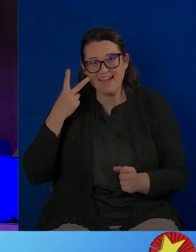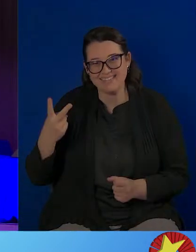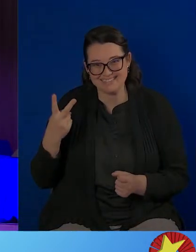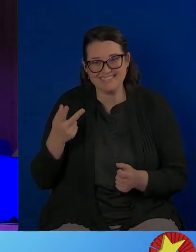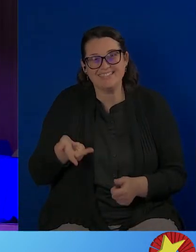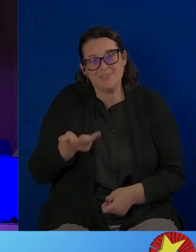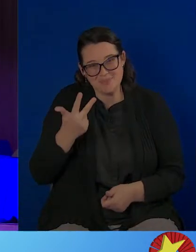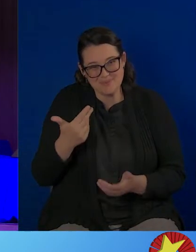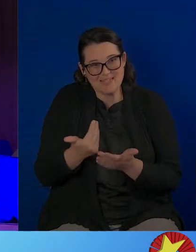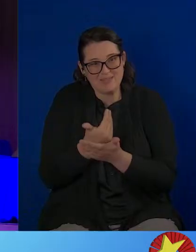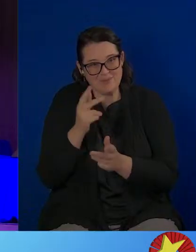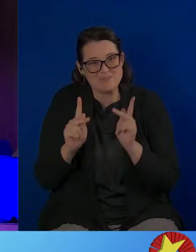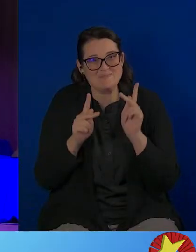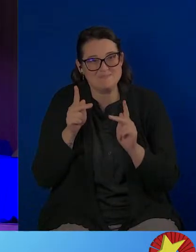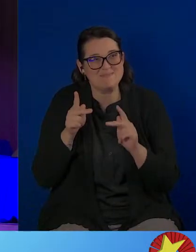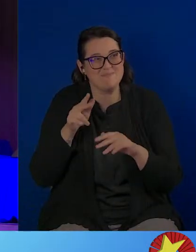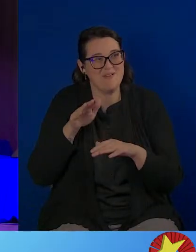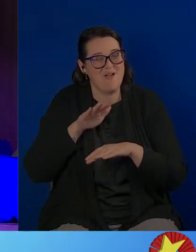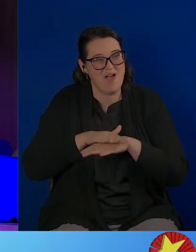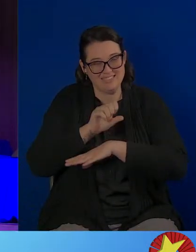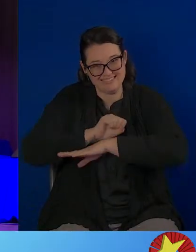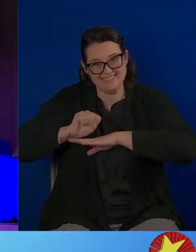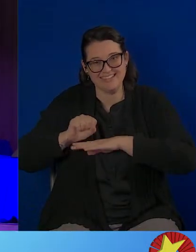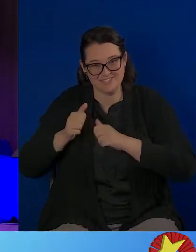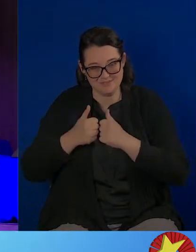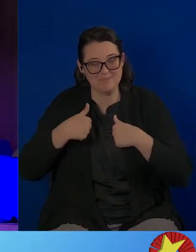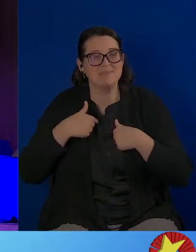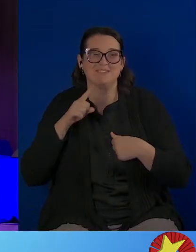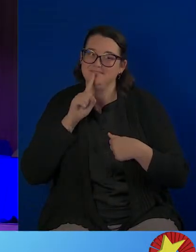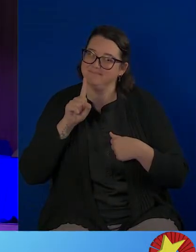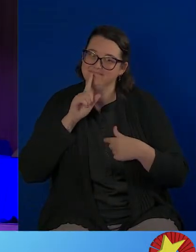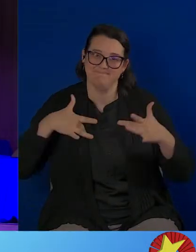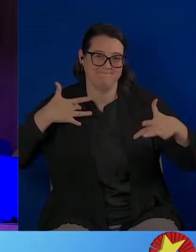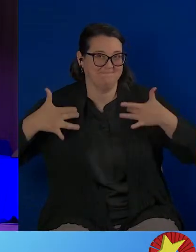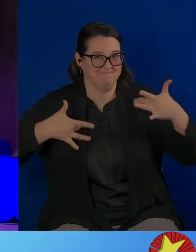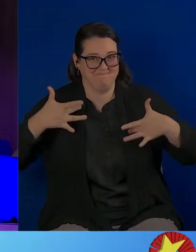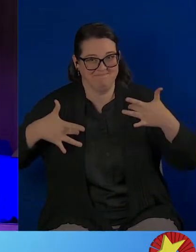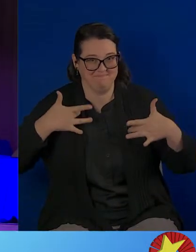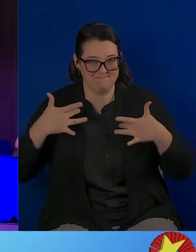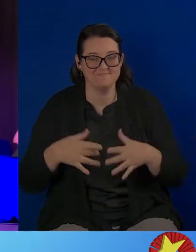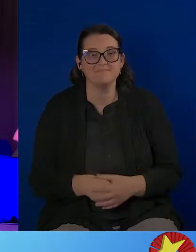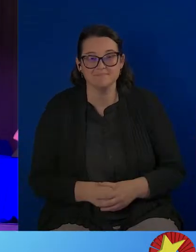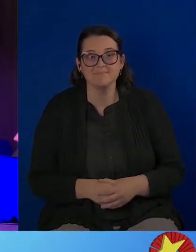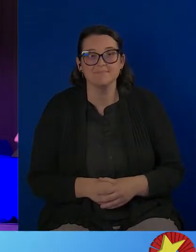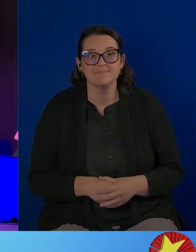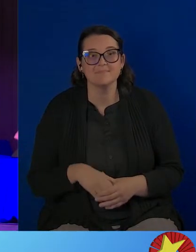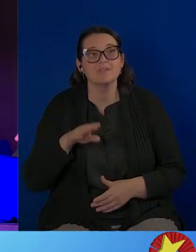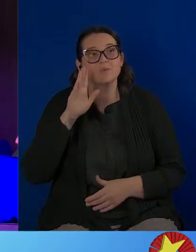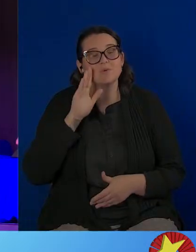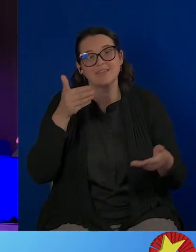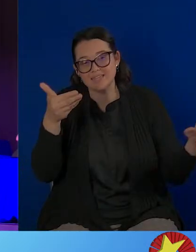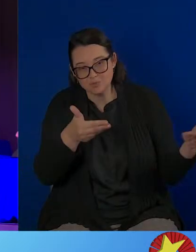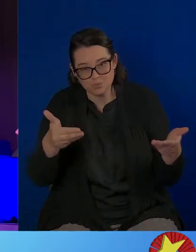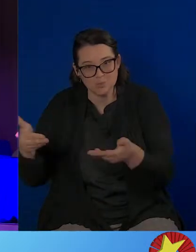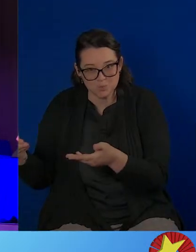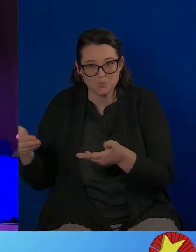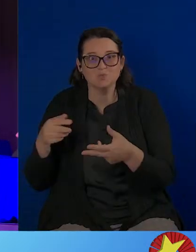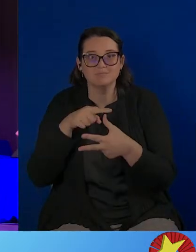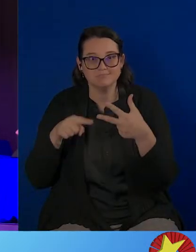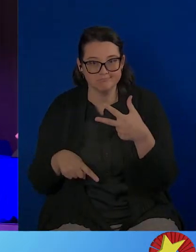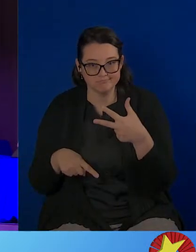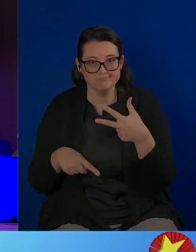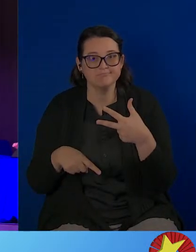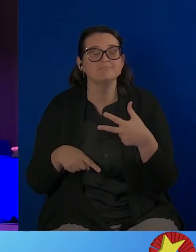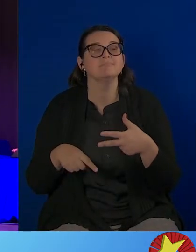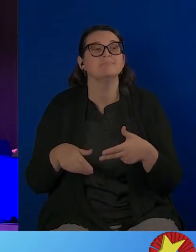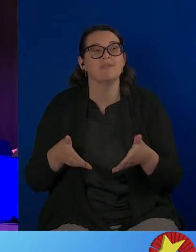3 new people sitting up here with me, which we're very, very, very excited about. I'm going to introduce them and have them give a little